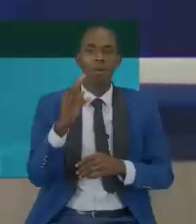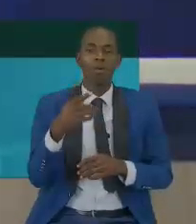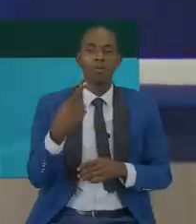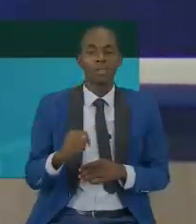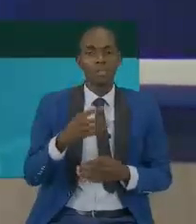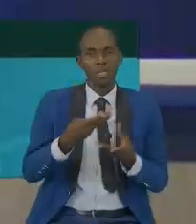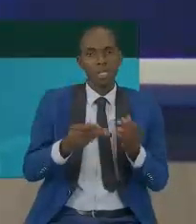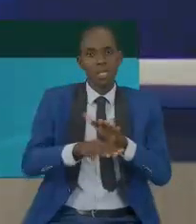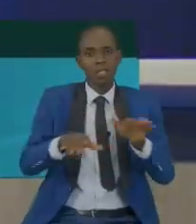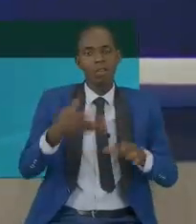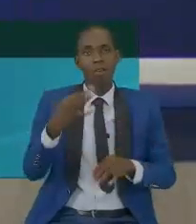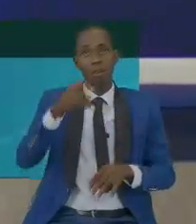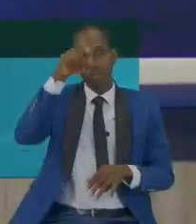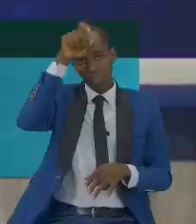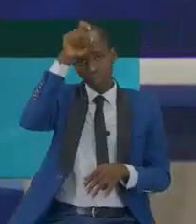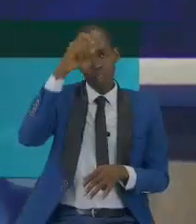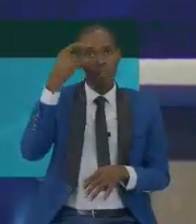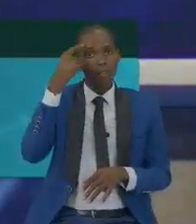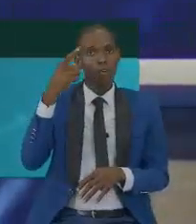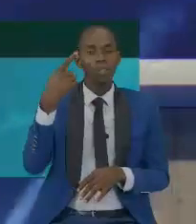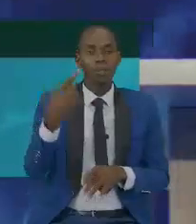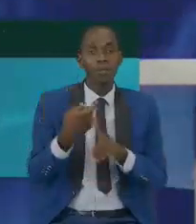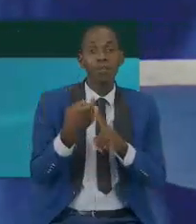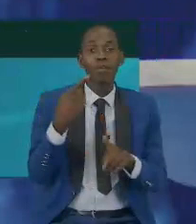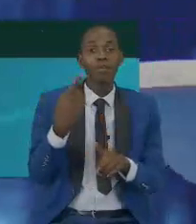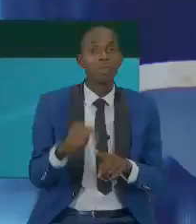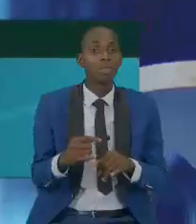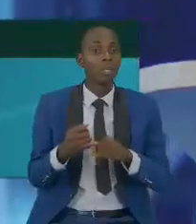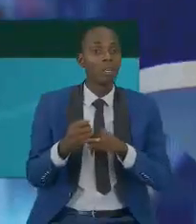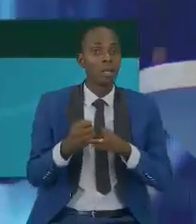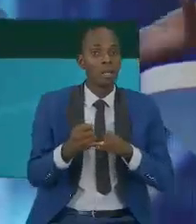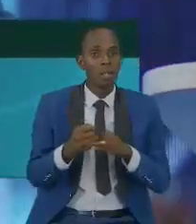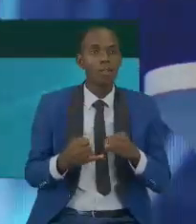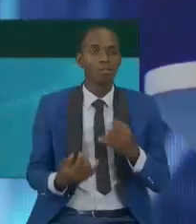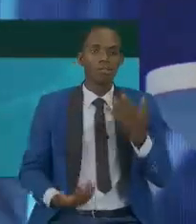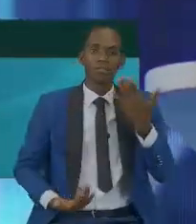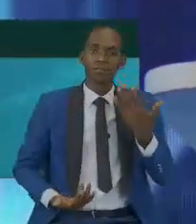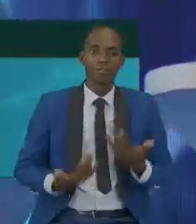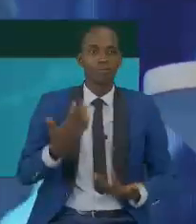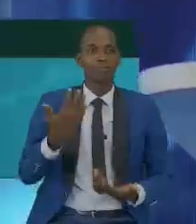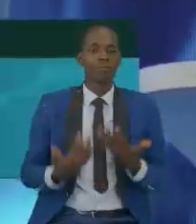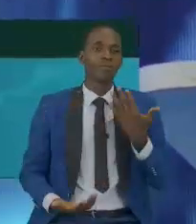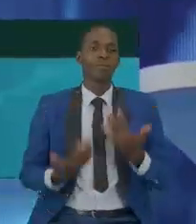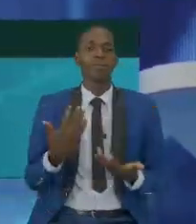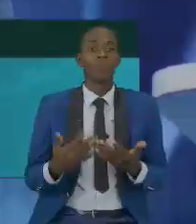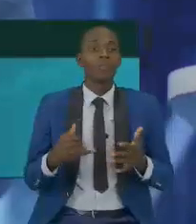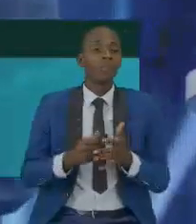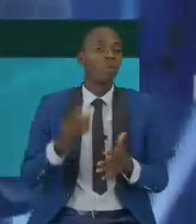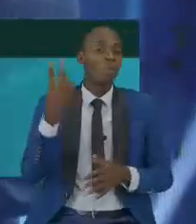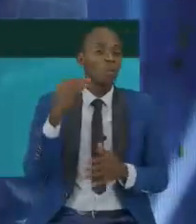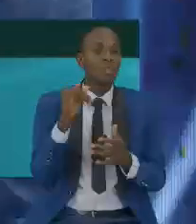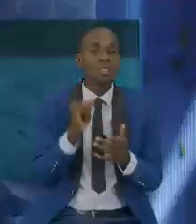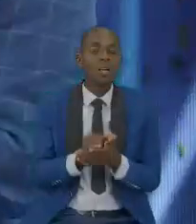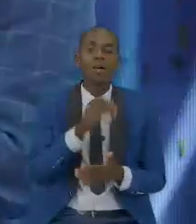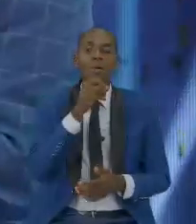of Egypt, from the iron furnace. From the iron furnace. It was that ancient